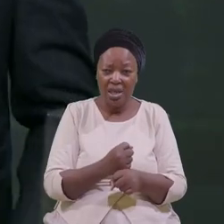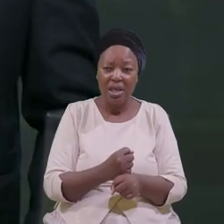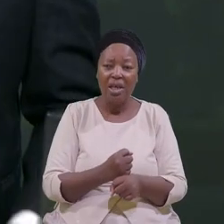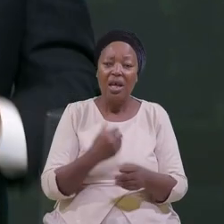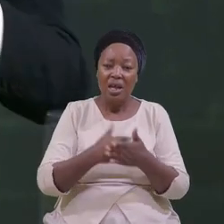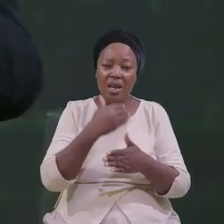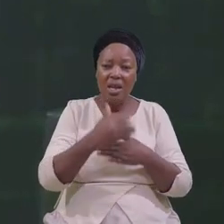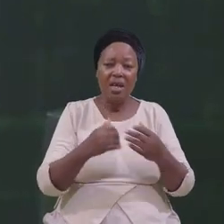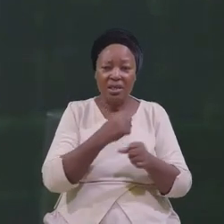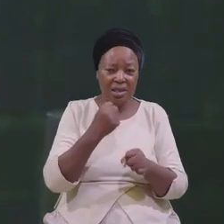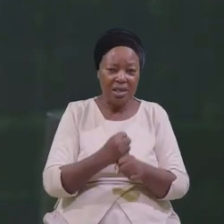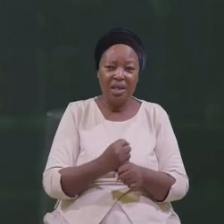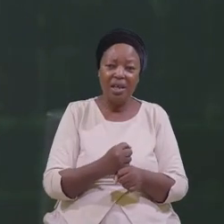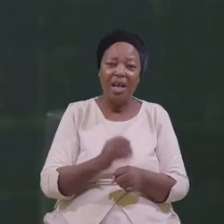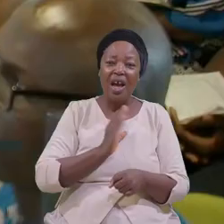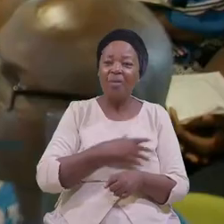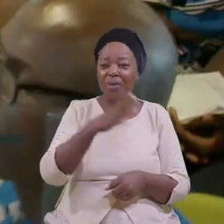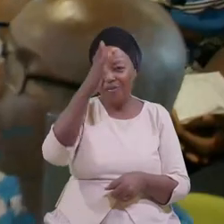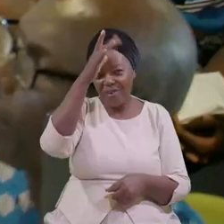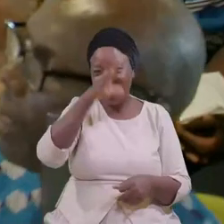next year, I will still be here too.